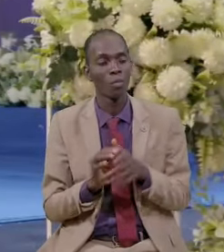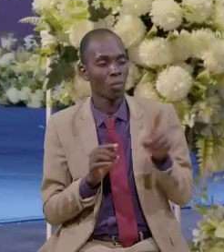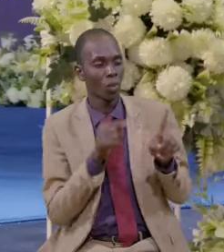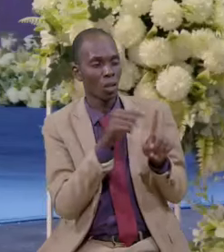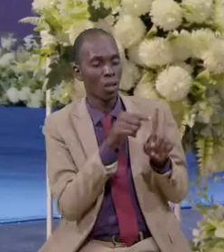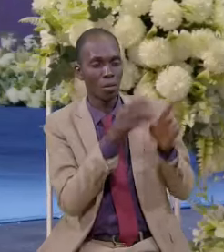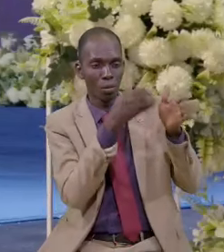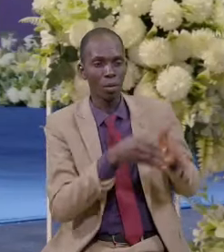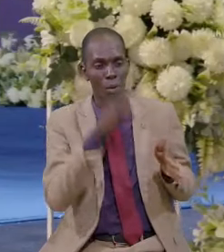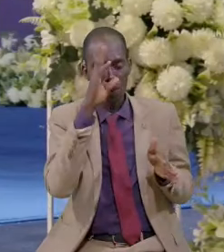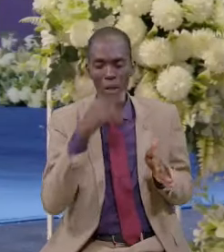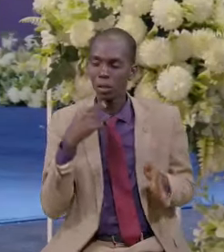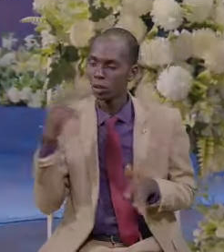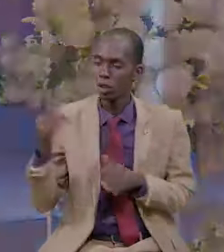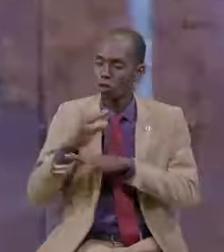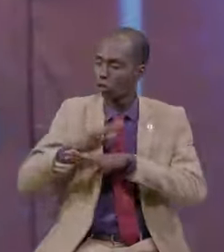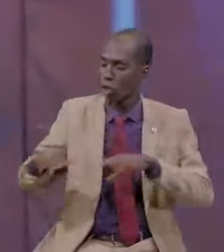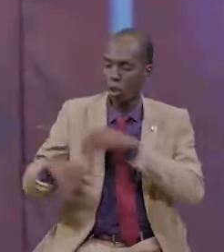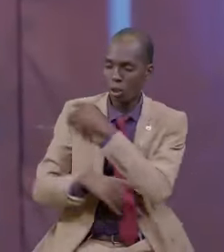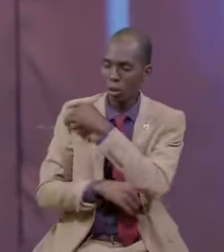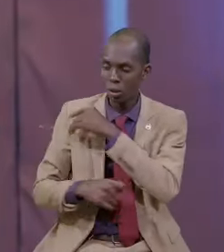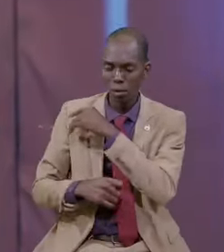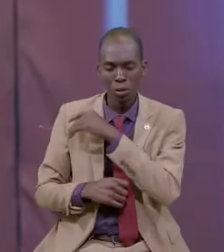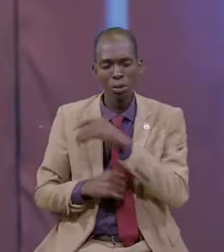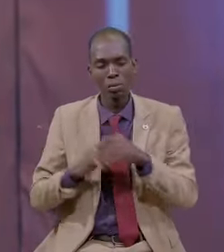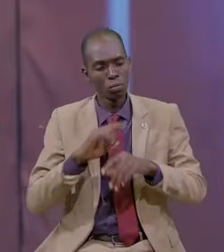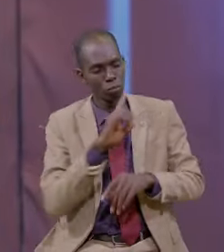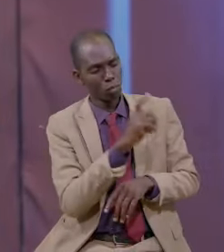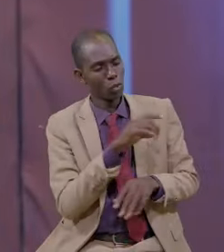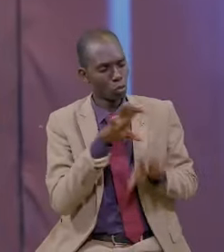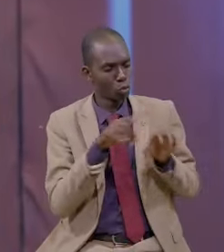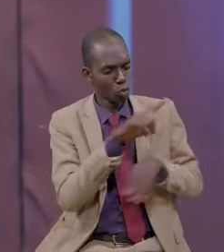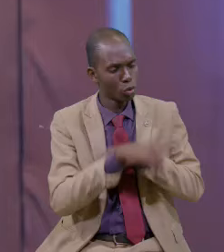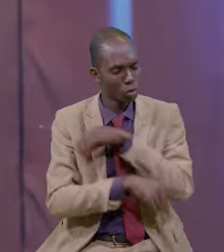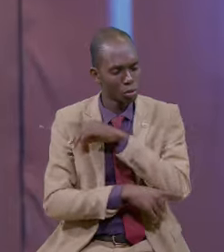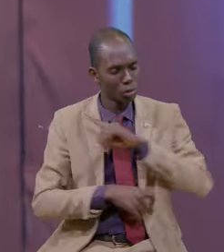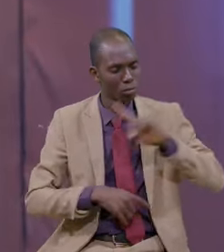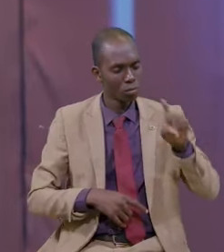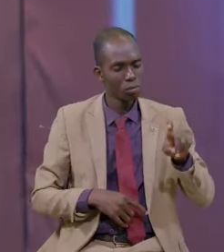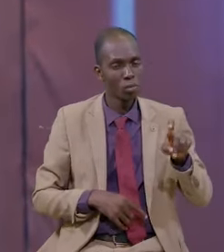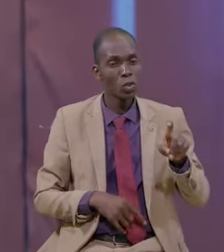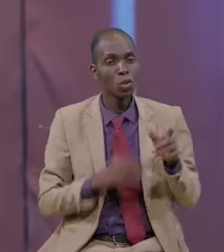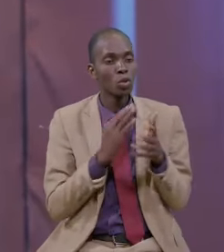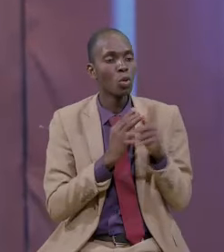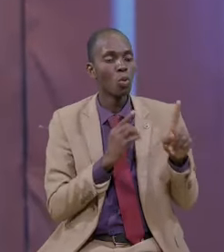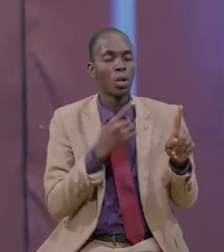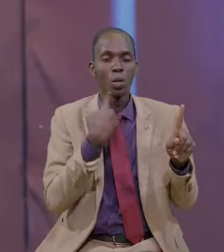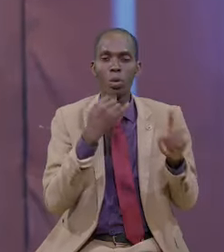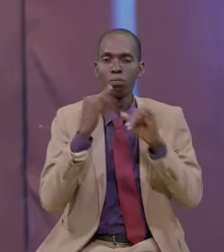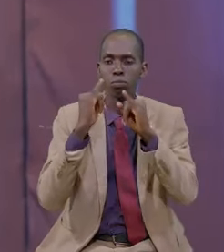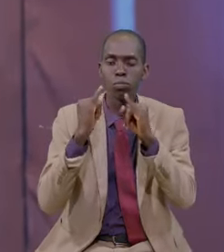do you steal? A person that says we shouldn't commit adultery, do you